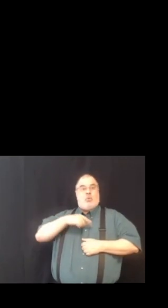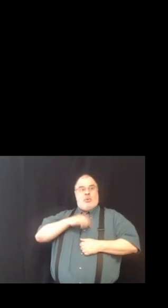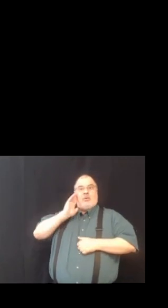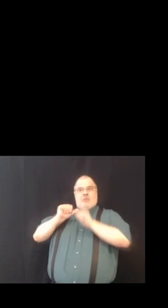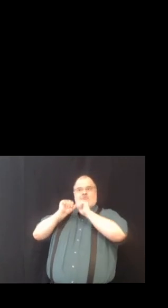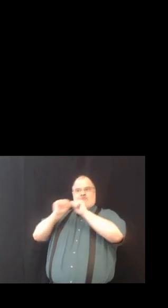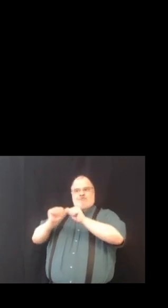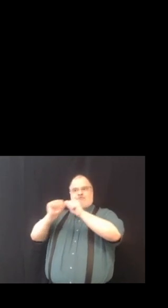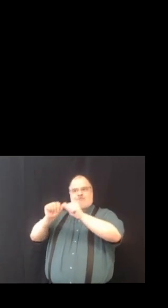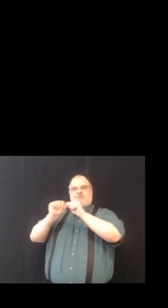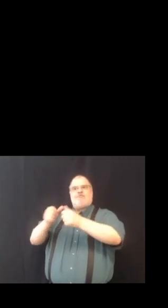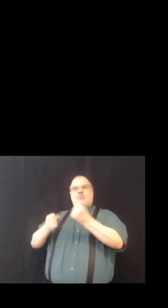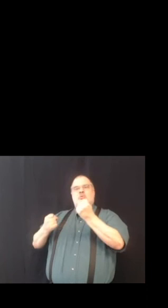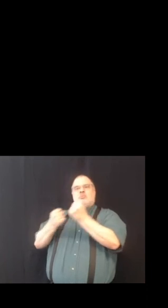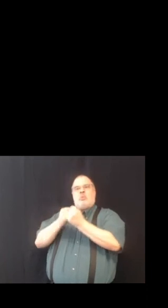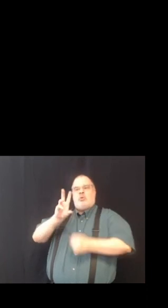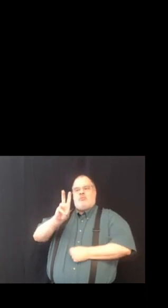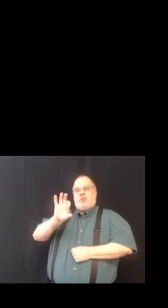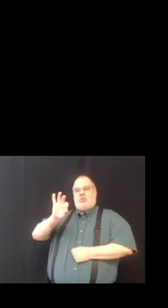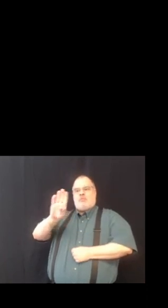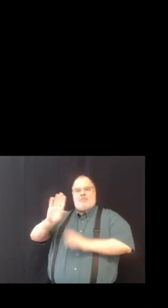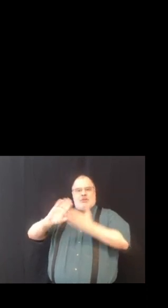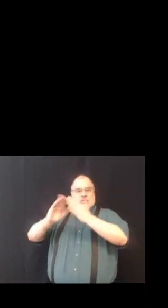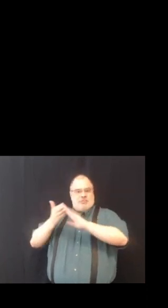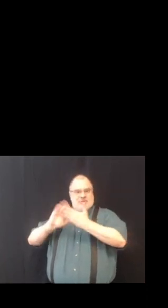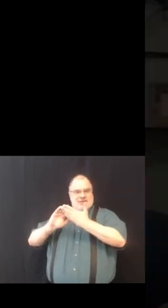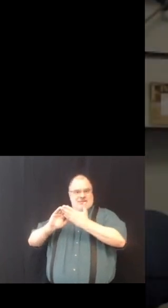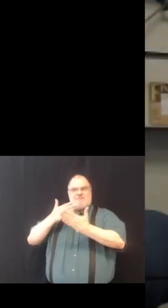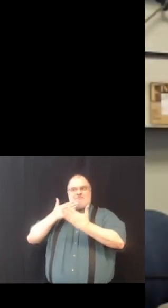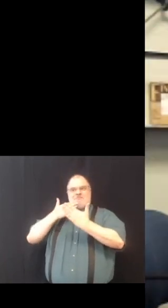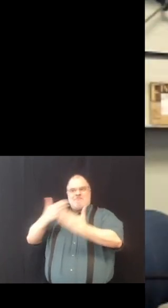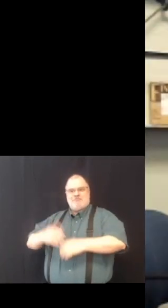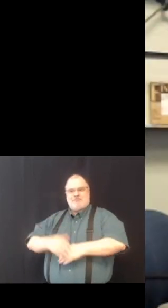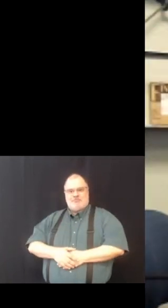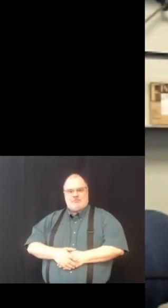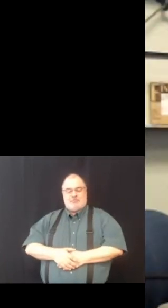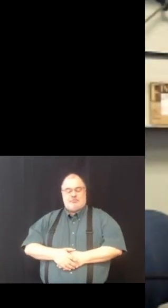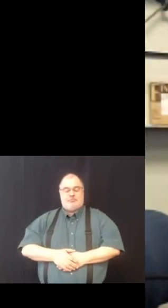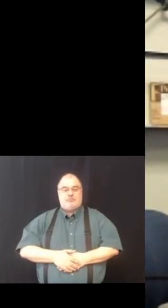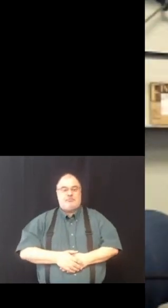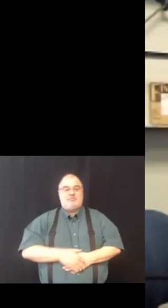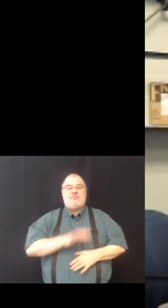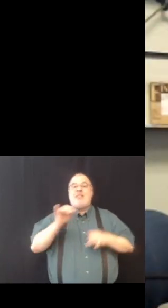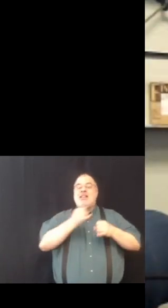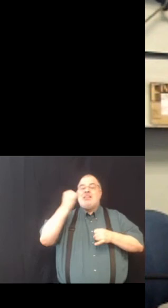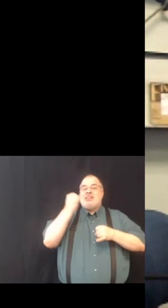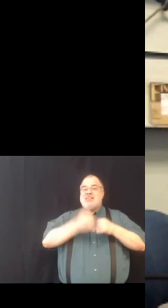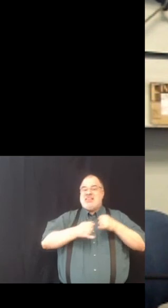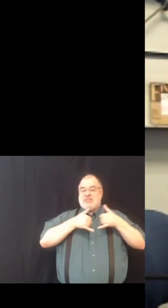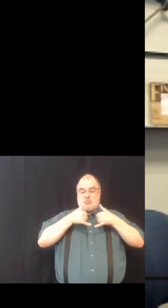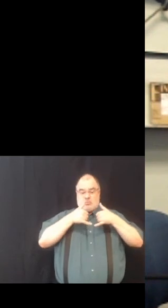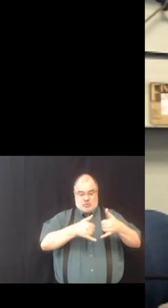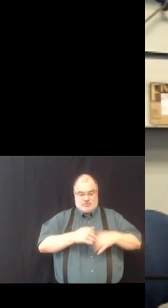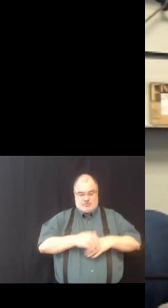our Fort Walton Beach community. Thank you. For our final award and the 6th award, the state